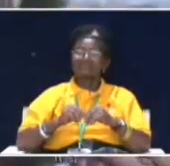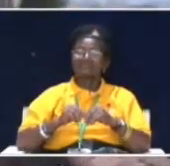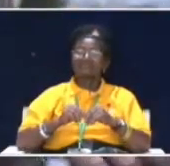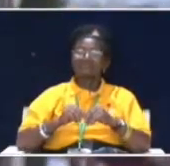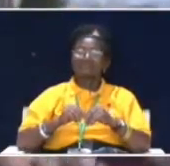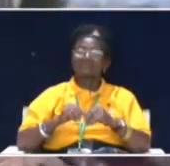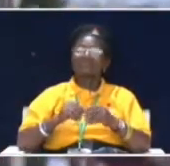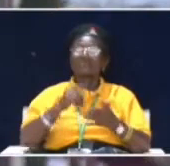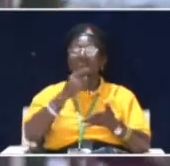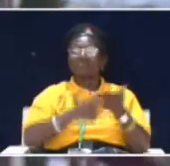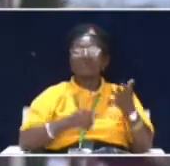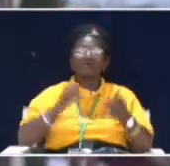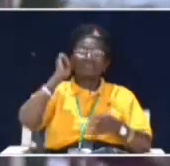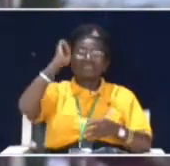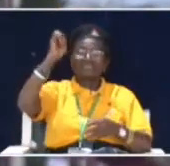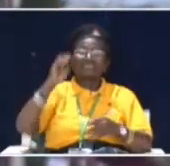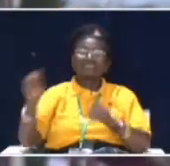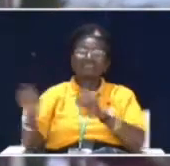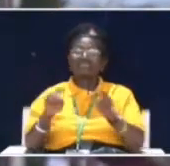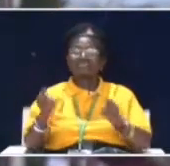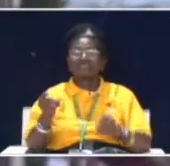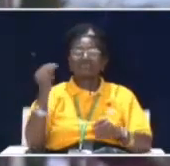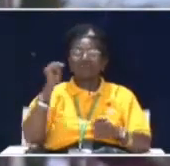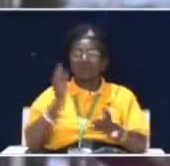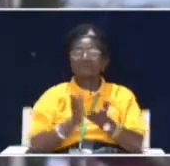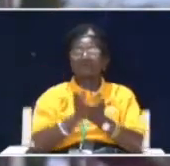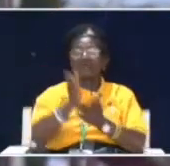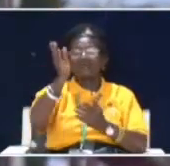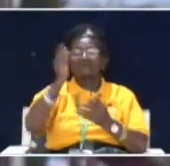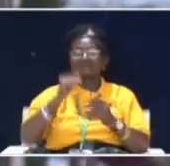What he did was right. Ohun tó ṣe ó dára.